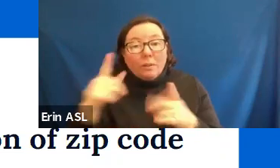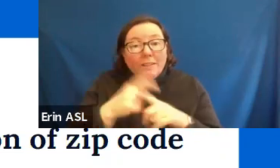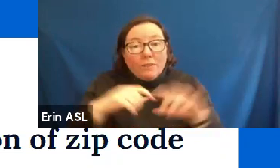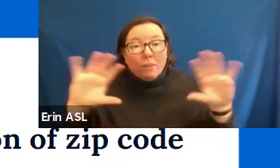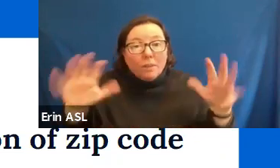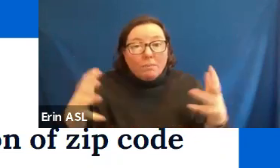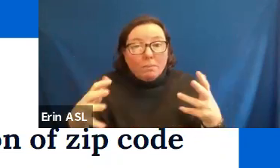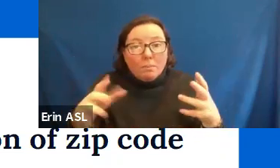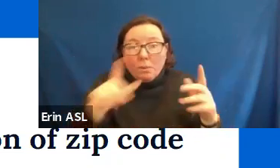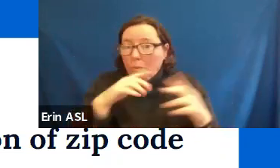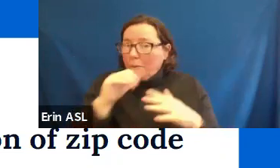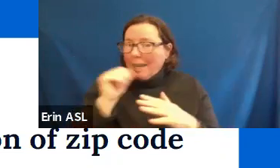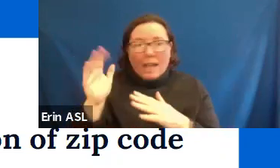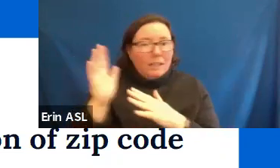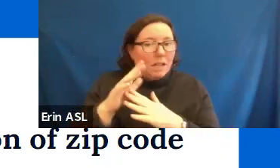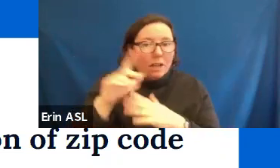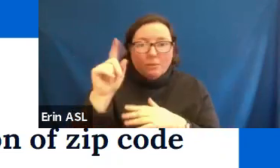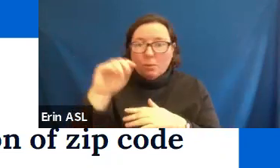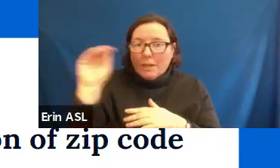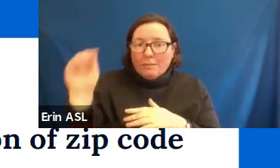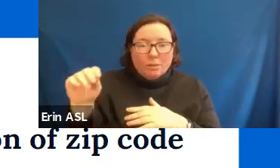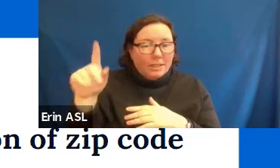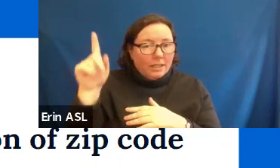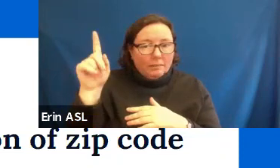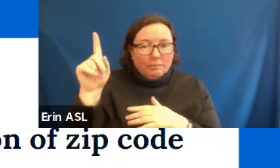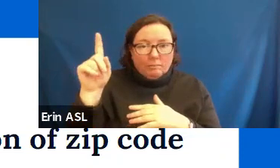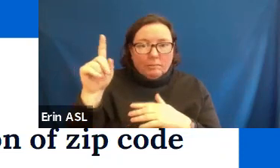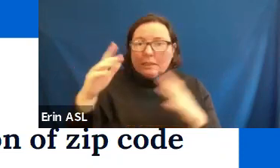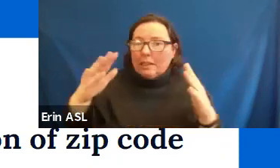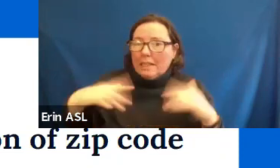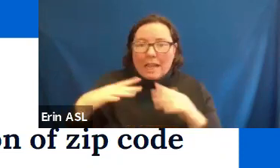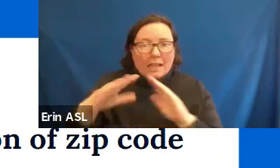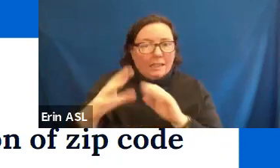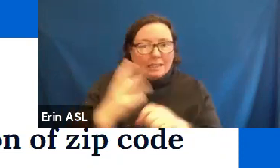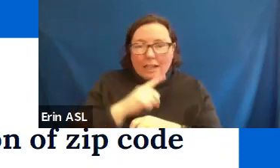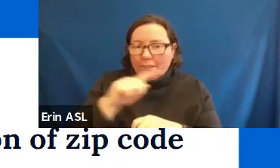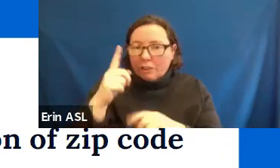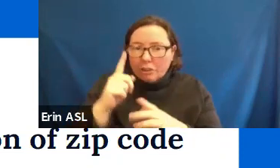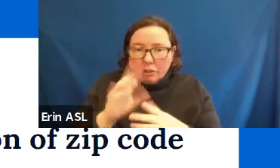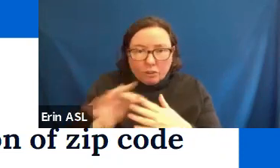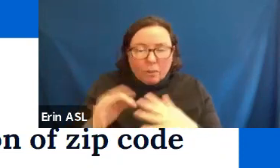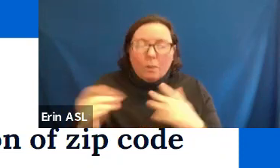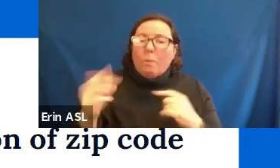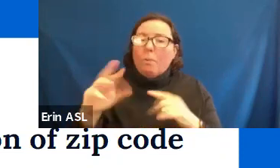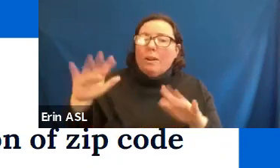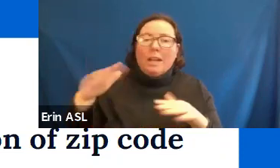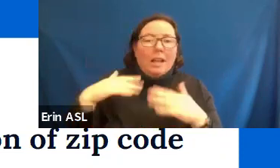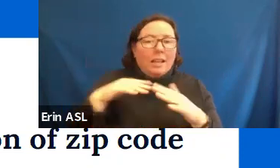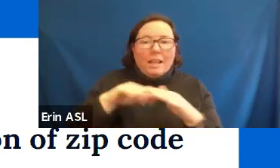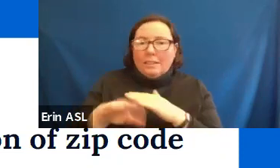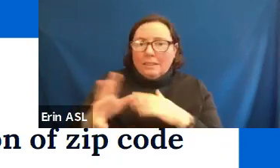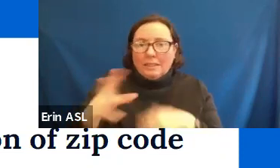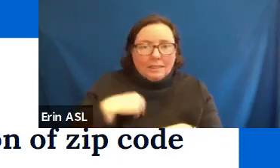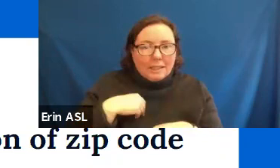not otherwise already been assigned to or accepted an invitation